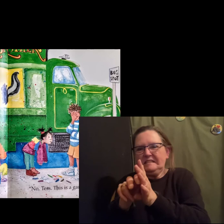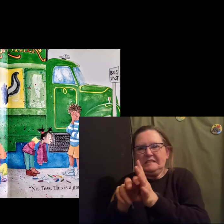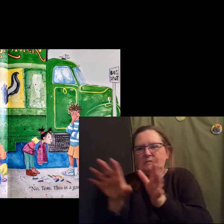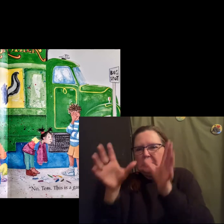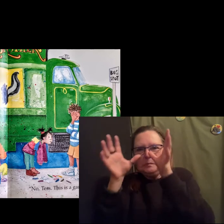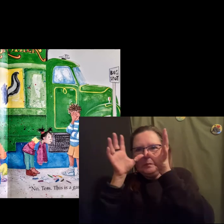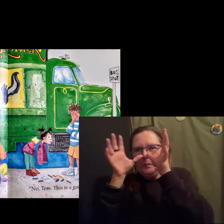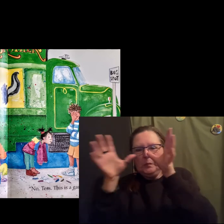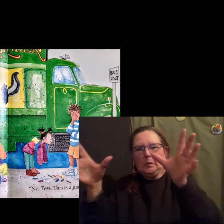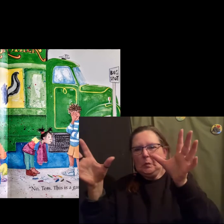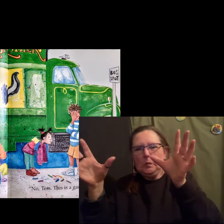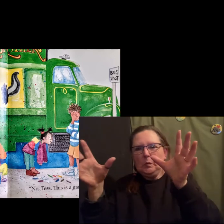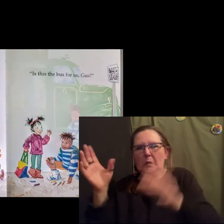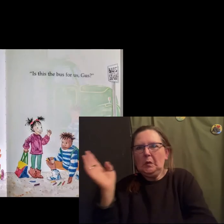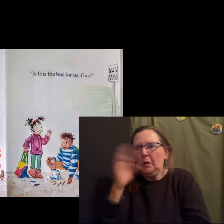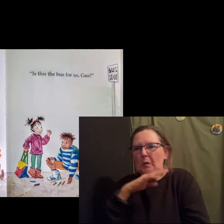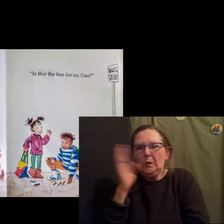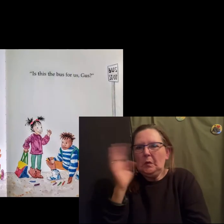truck.